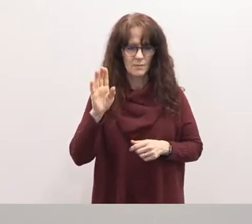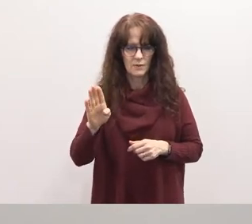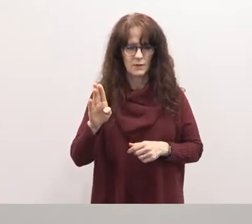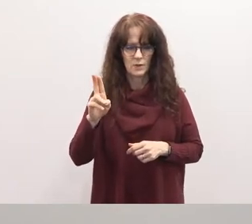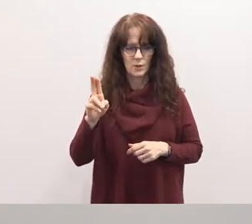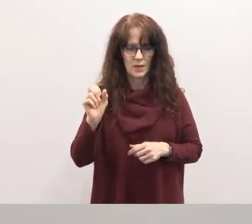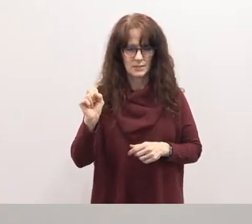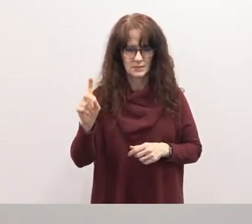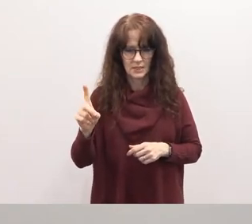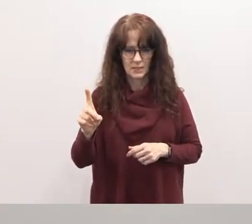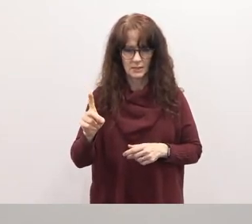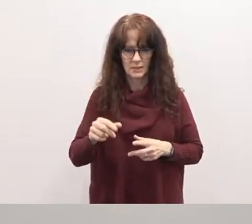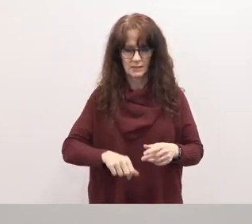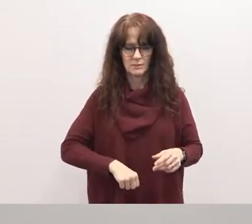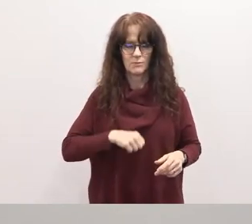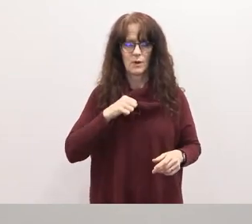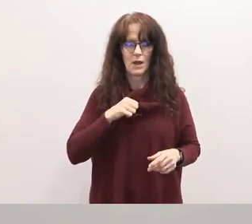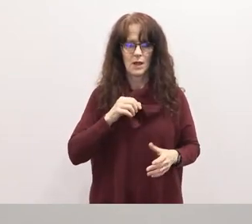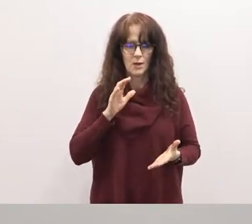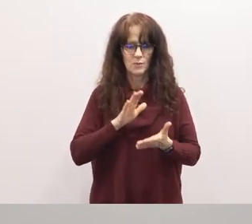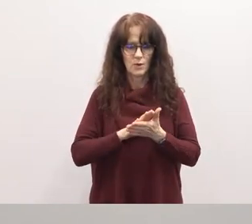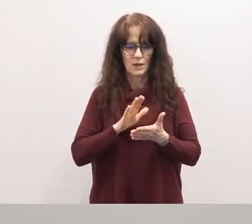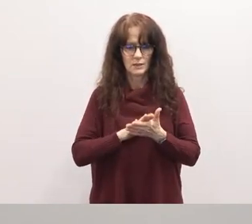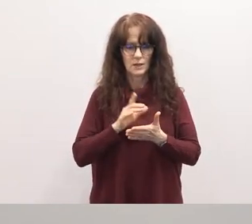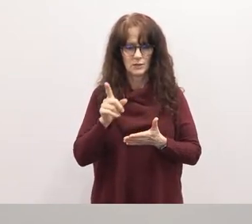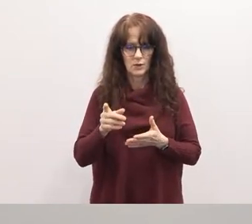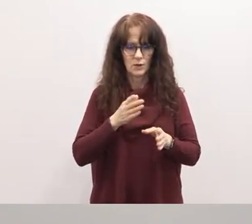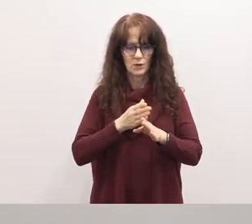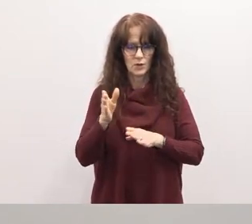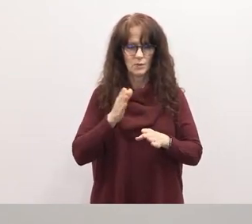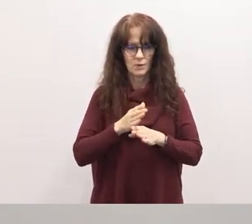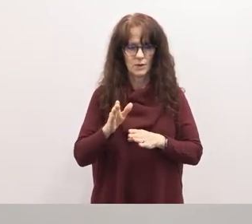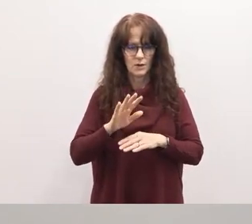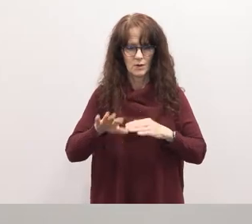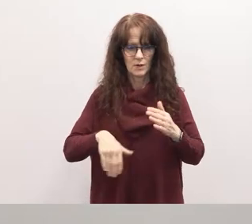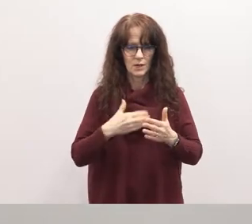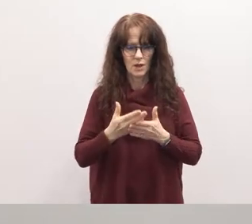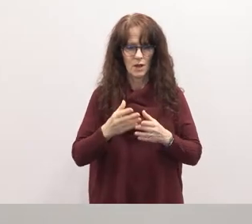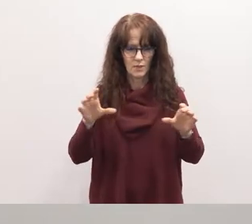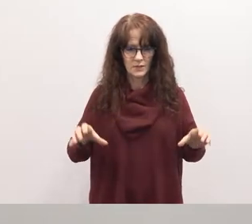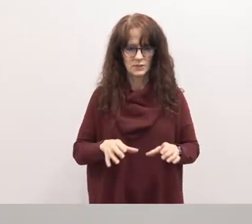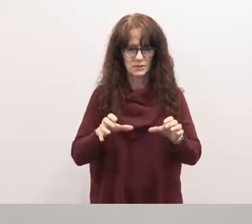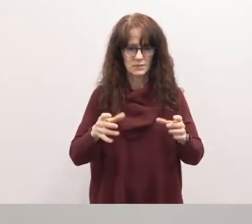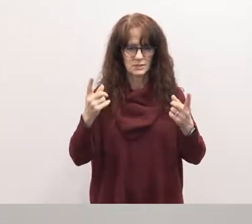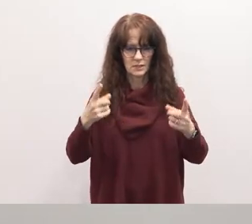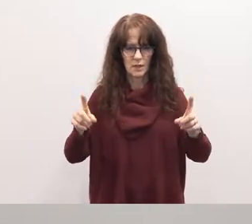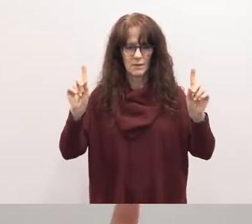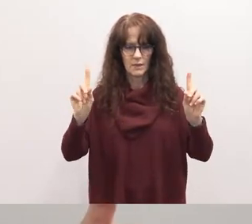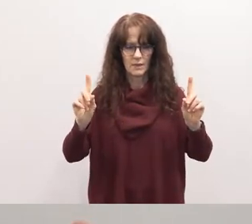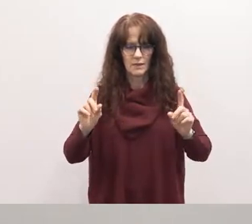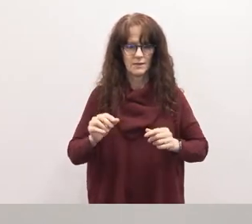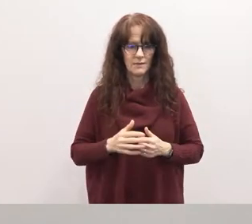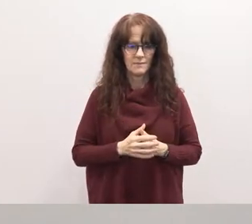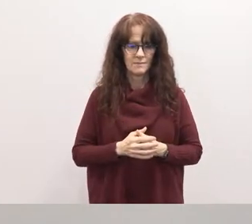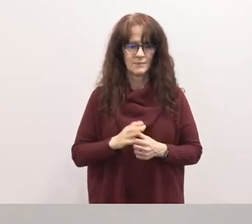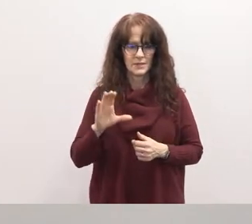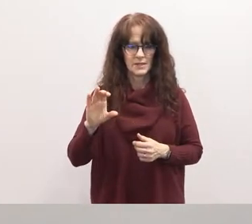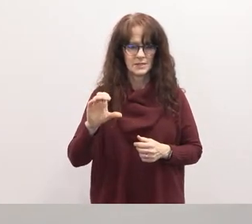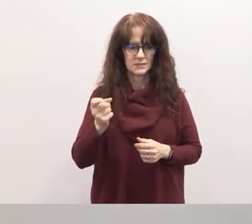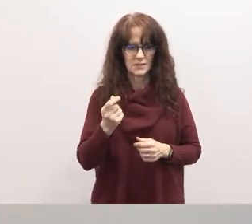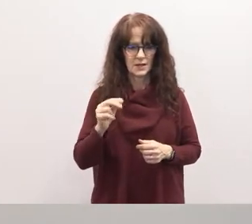Unified School District is proud to recognize her career and all that she has accomplished. Sharon Diggs Jackson.